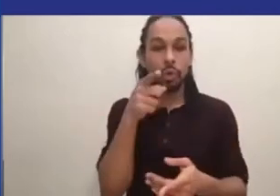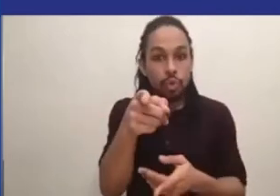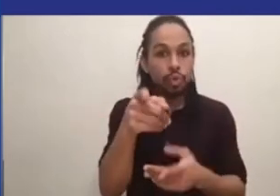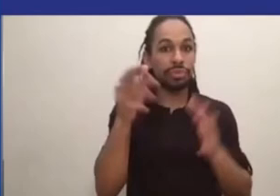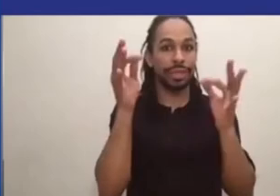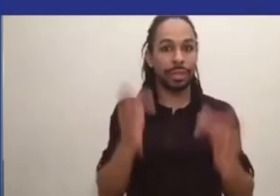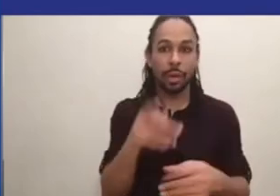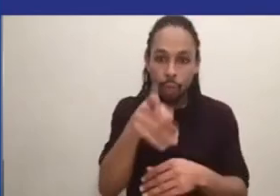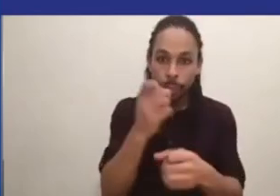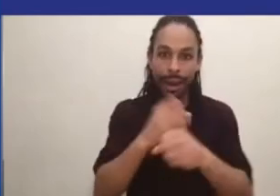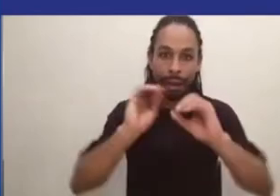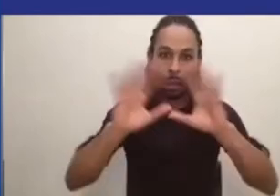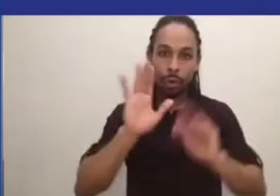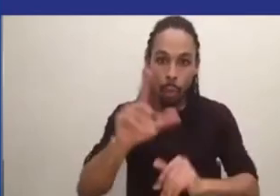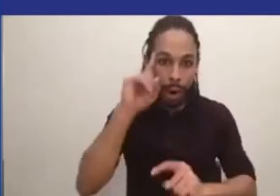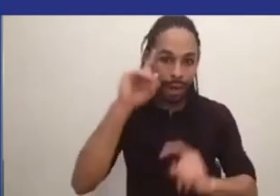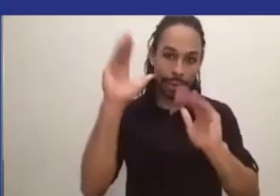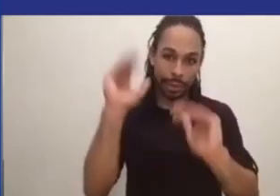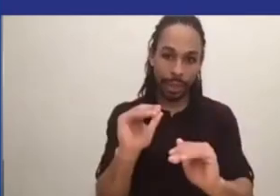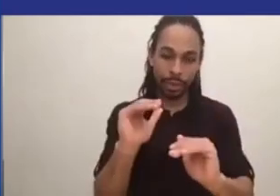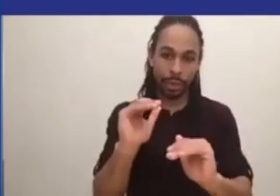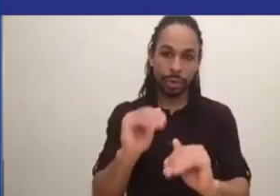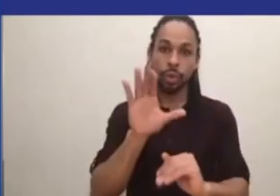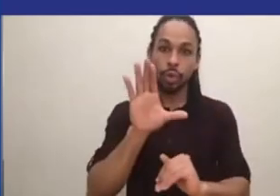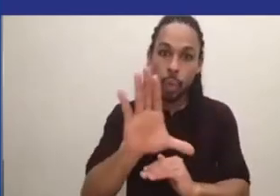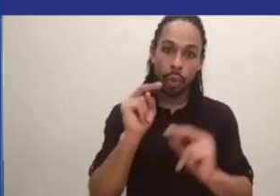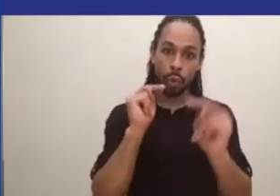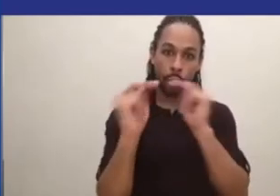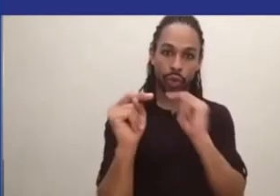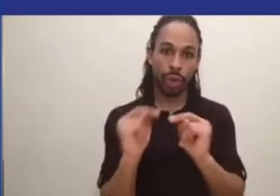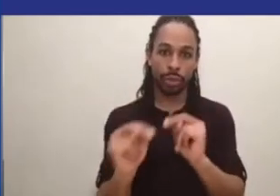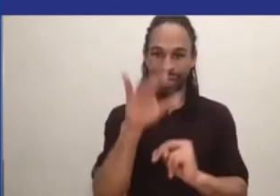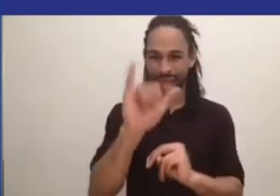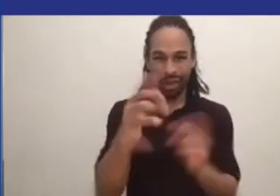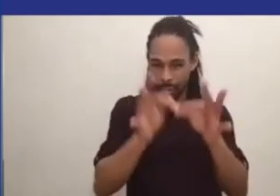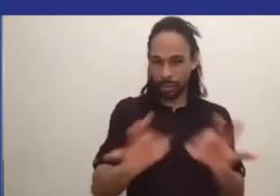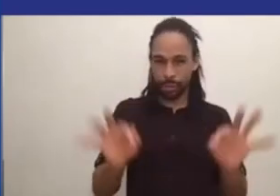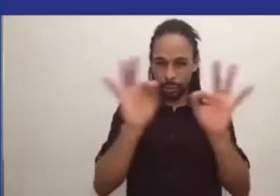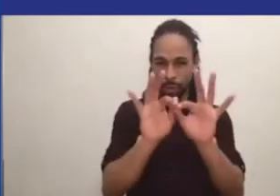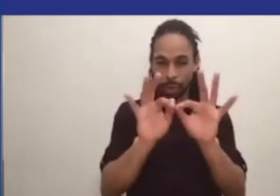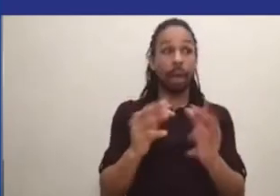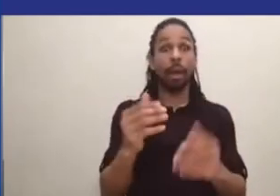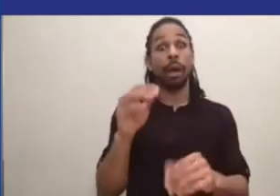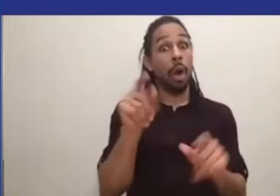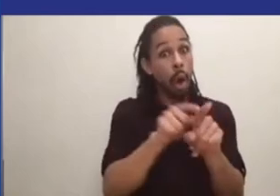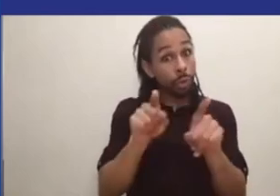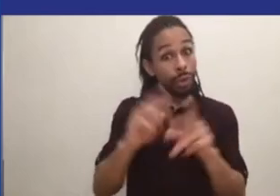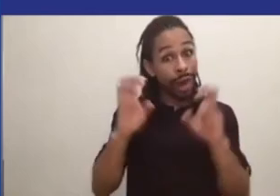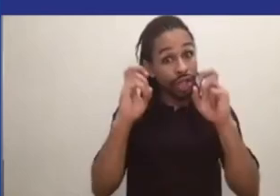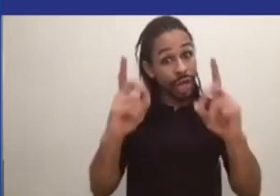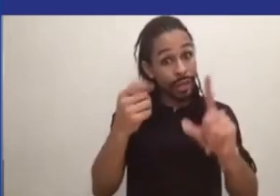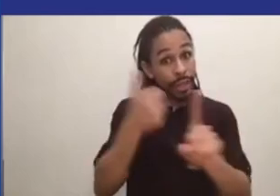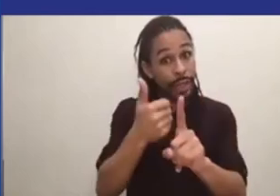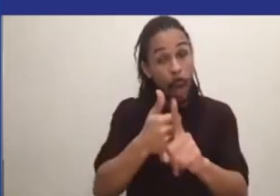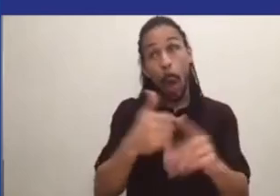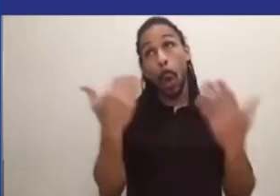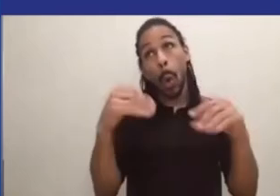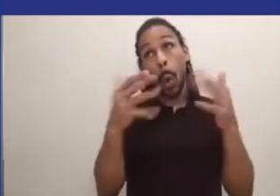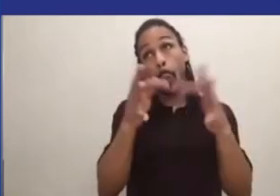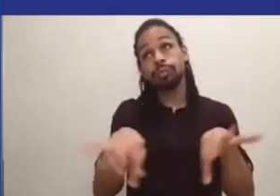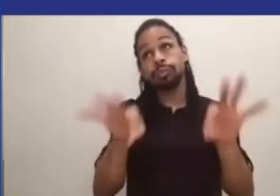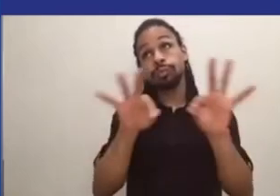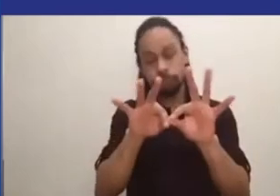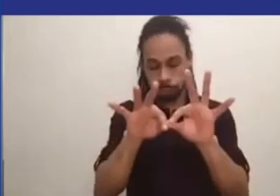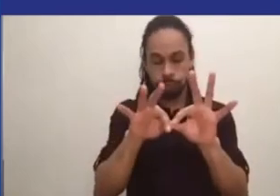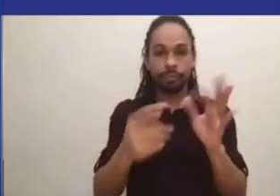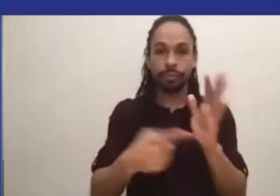are, what you're negotiating. And I think the education is key. Education, sometimes people approach me,